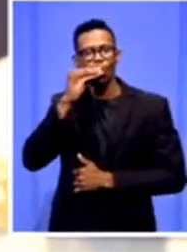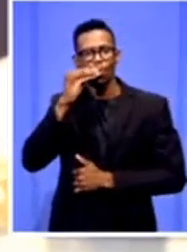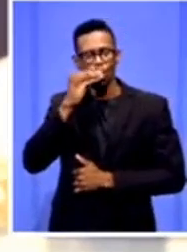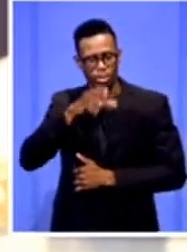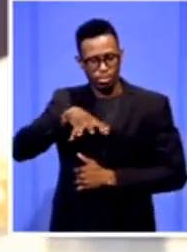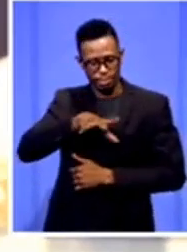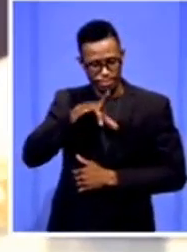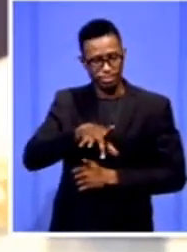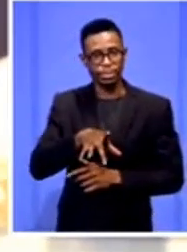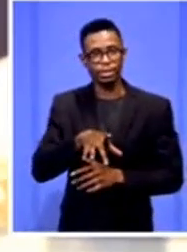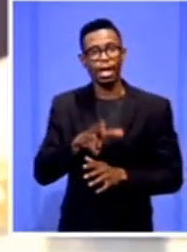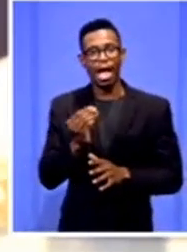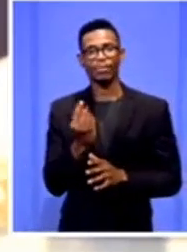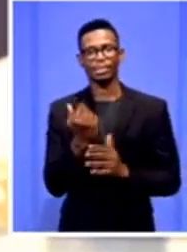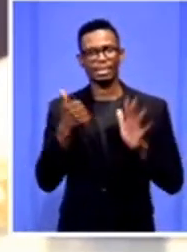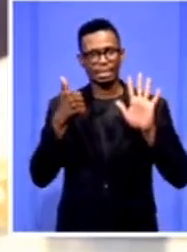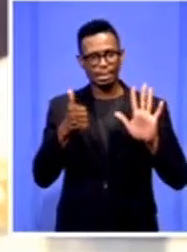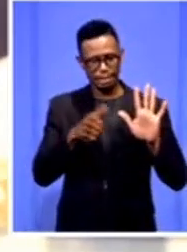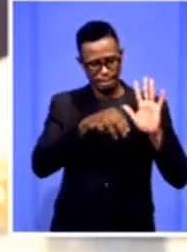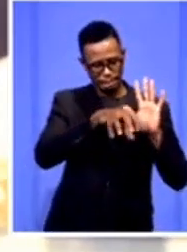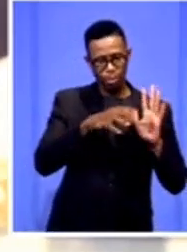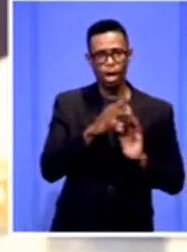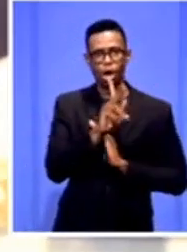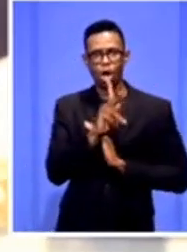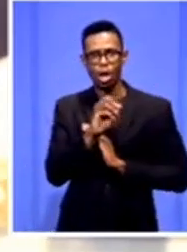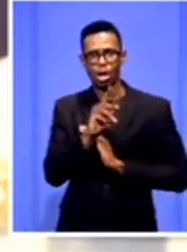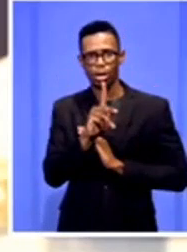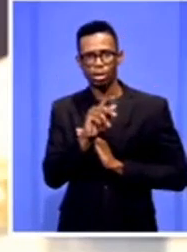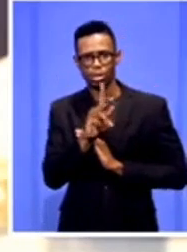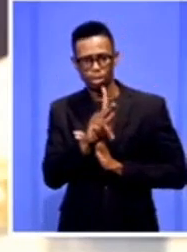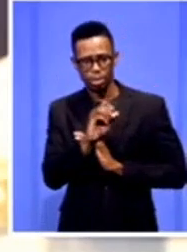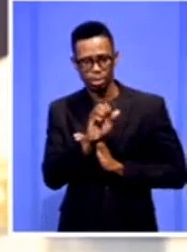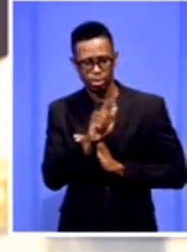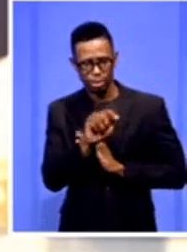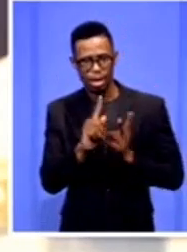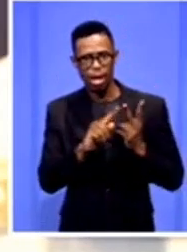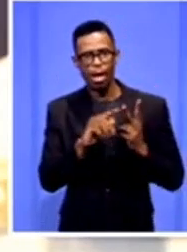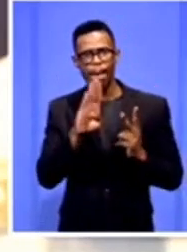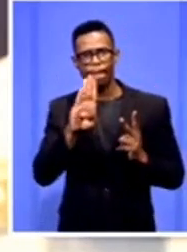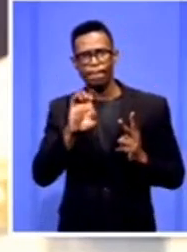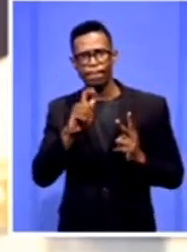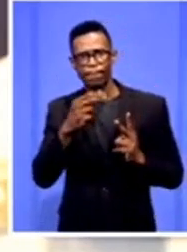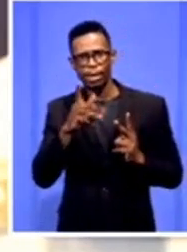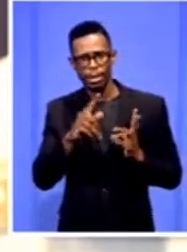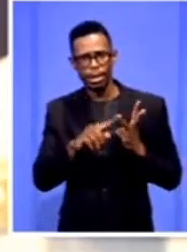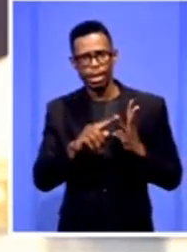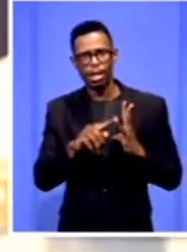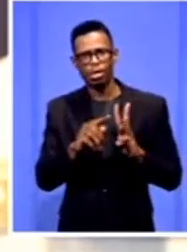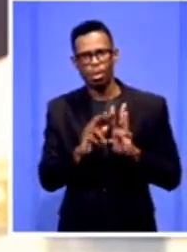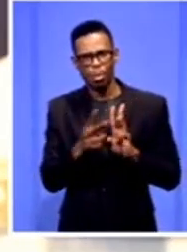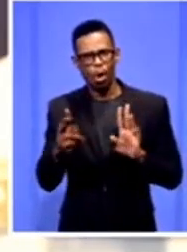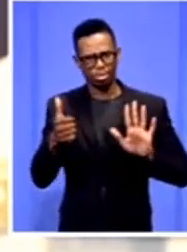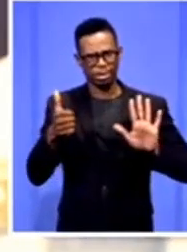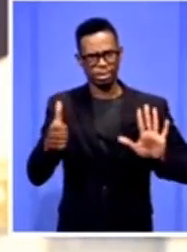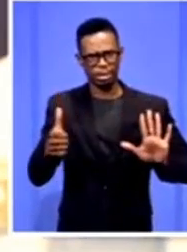Fidunskoen, Bethlehem, Fixbeck, Wesselsborn, and the farm in the clan will be used as